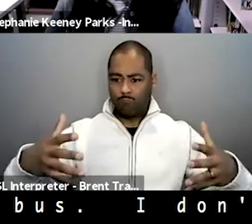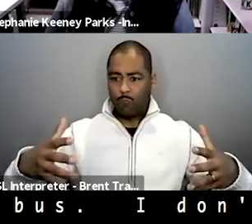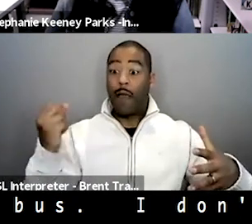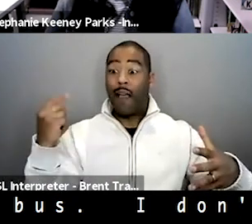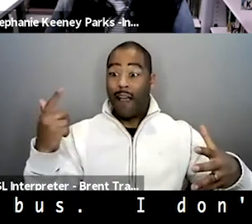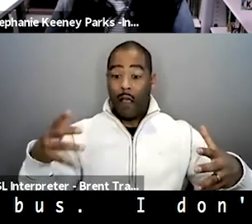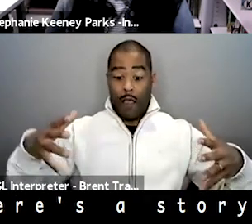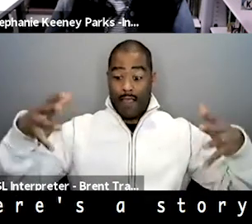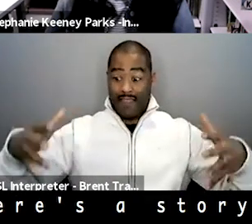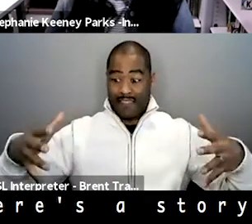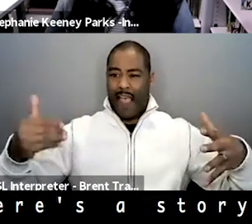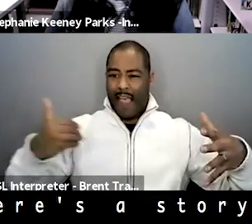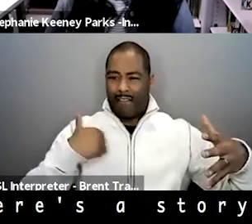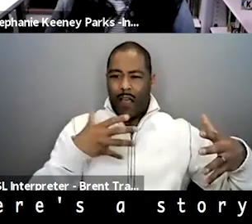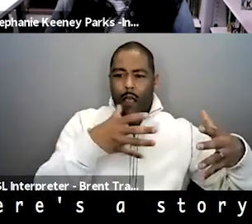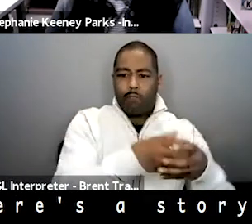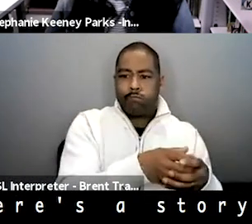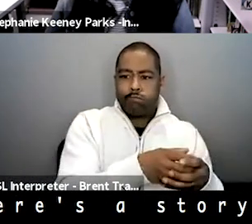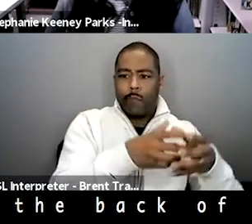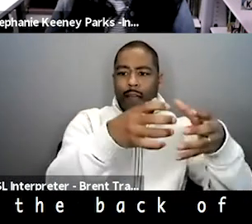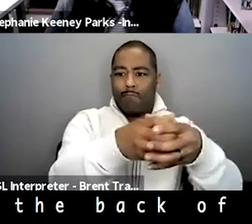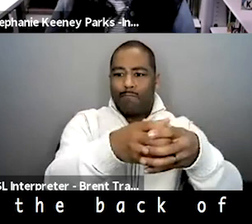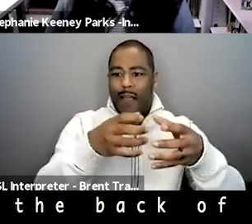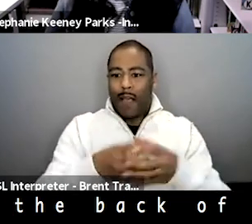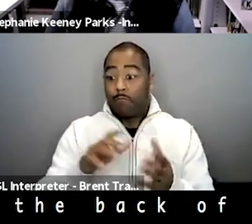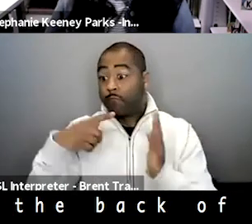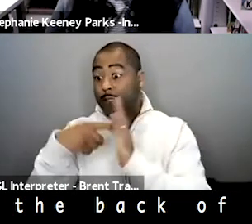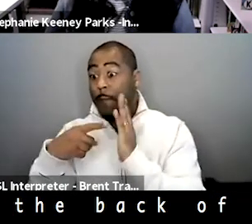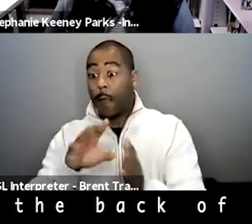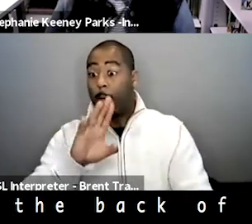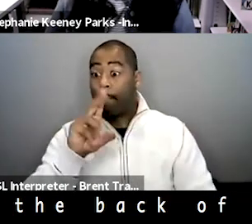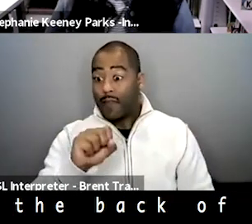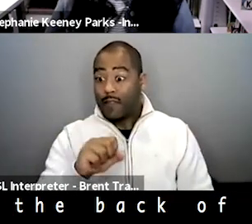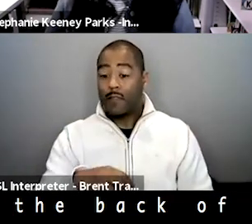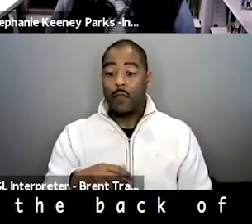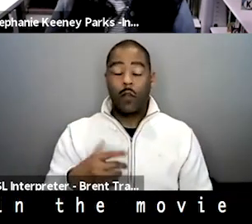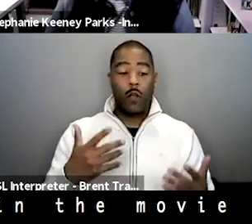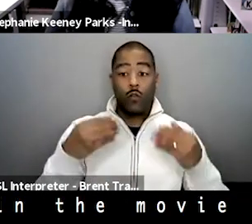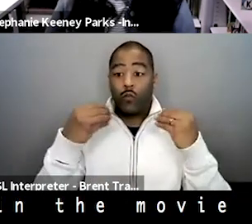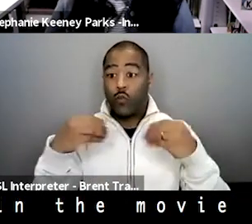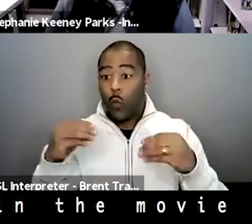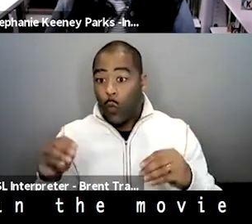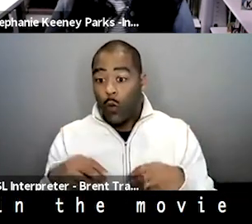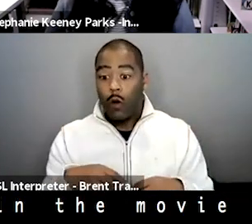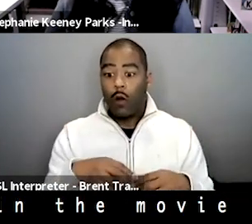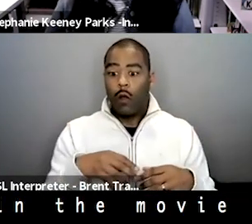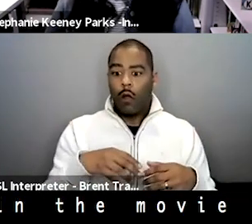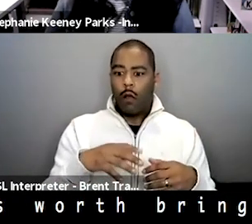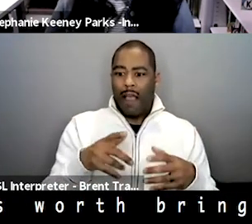go to every day, on a bus. I don't know, Caren, if you want to tell the story about the bus. Yeah. I mean, there's a story Caren and I